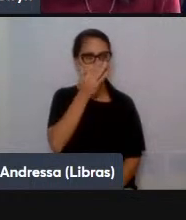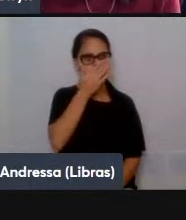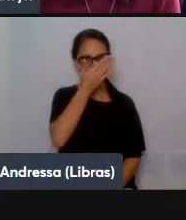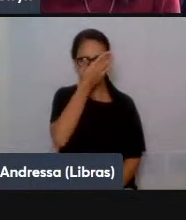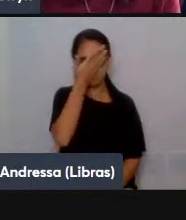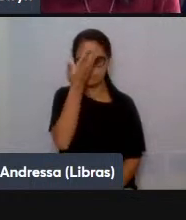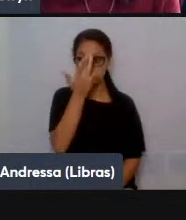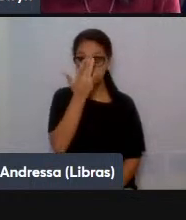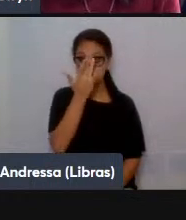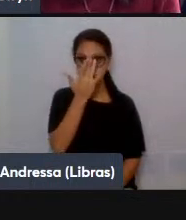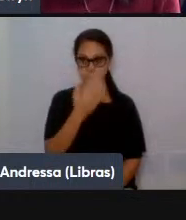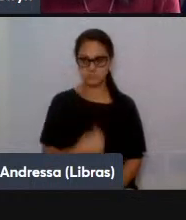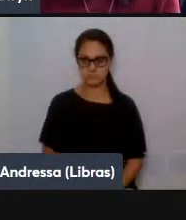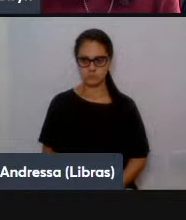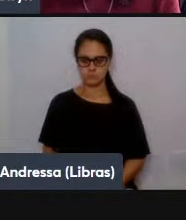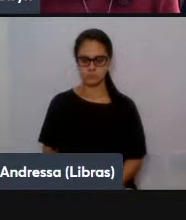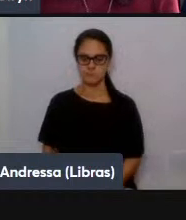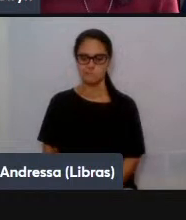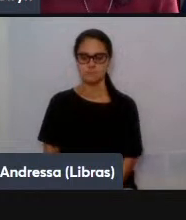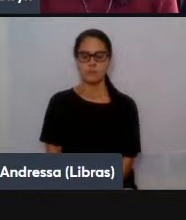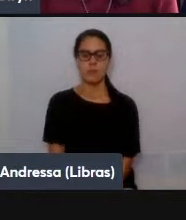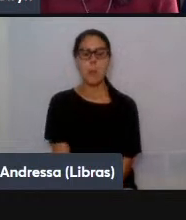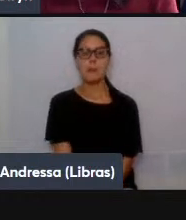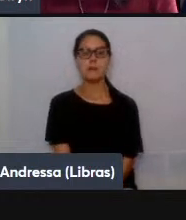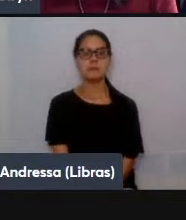instance, Teach Journals for Teachers.